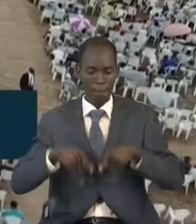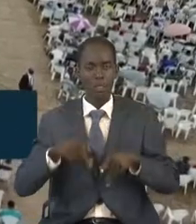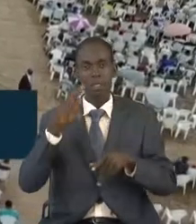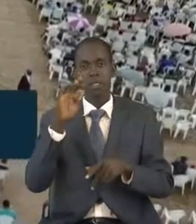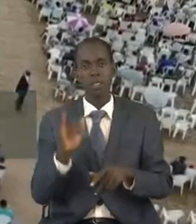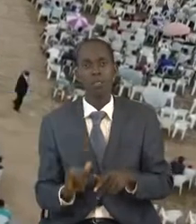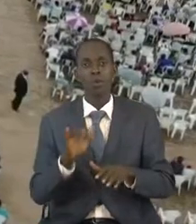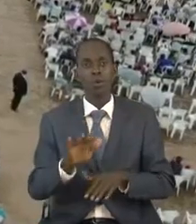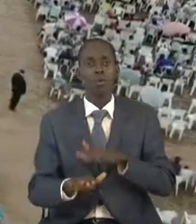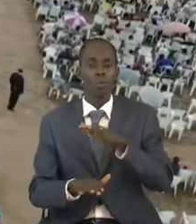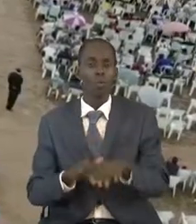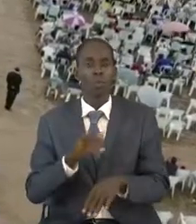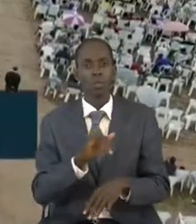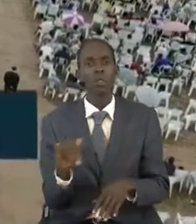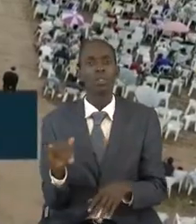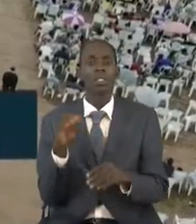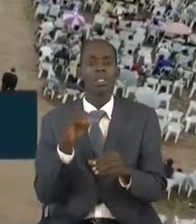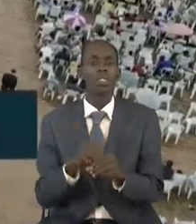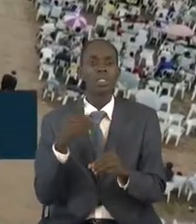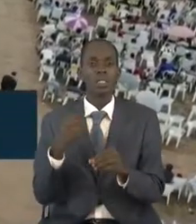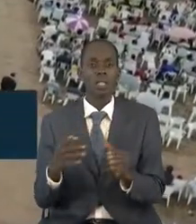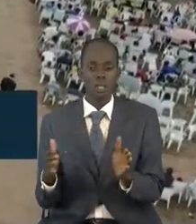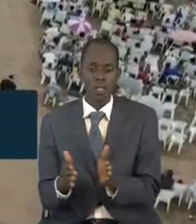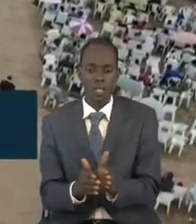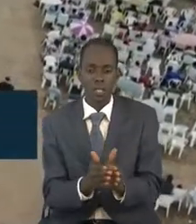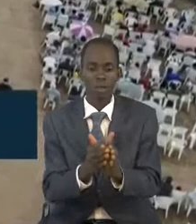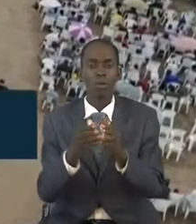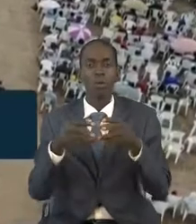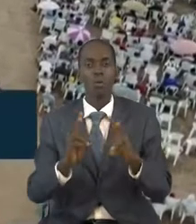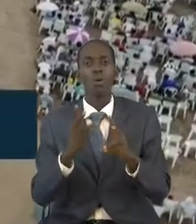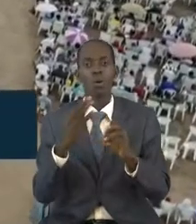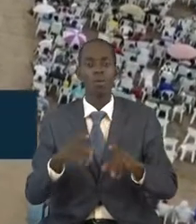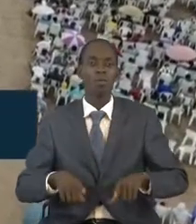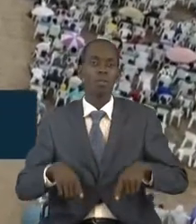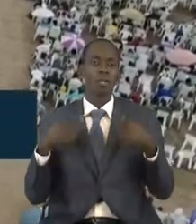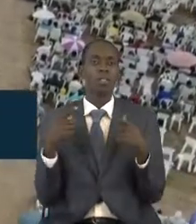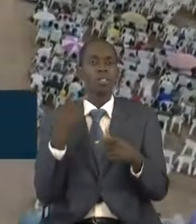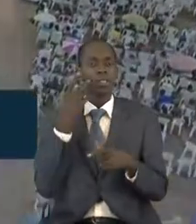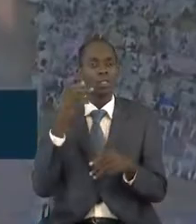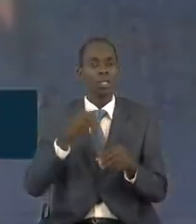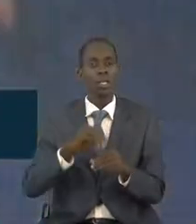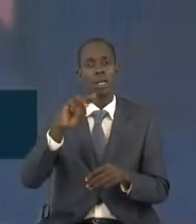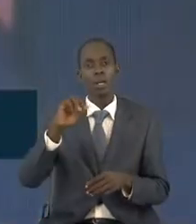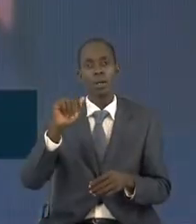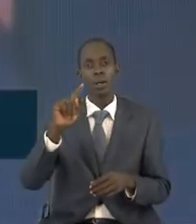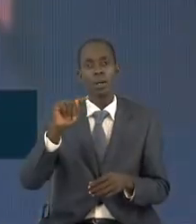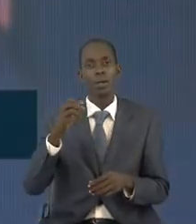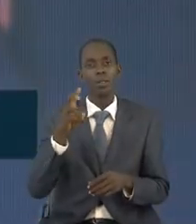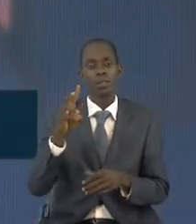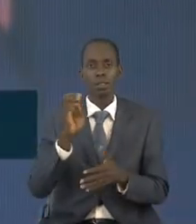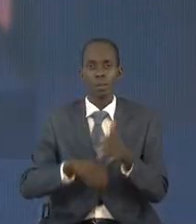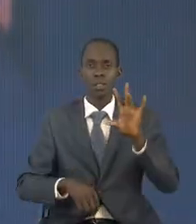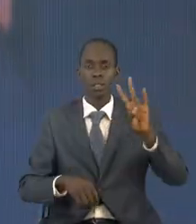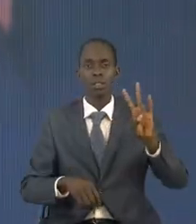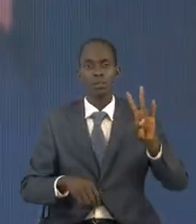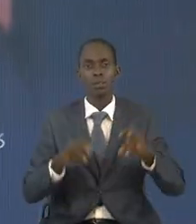walking in the narrow way of life. In Matthew chapter 7, reading from